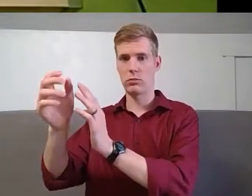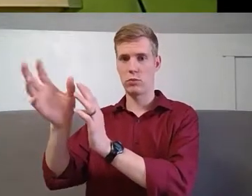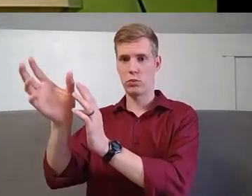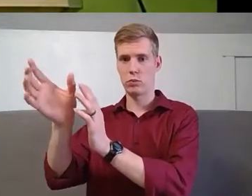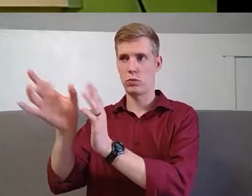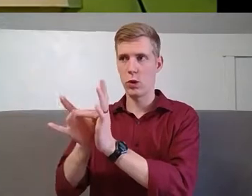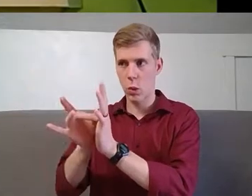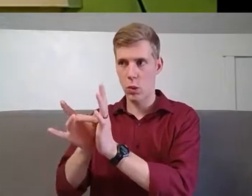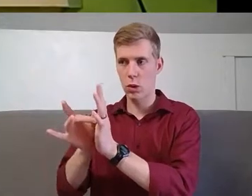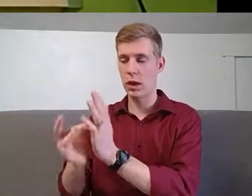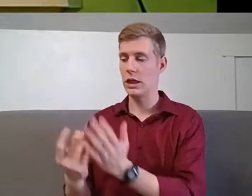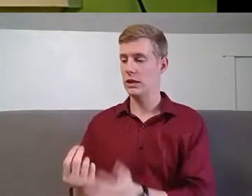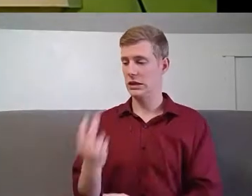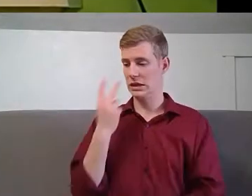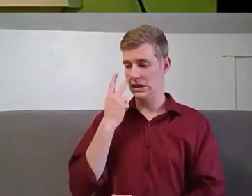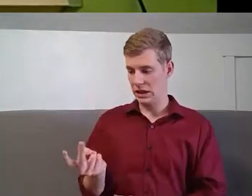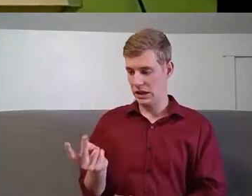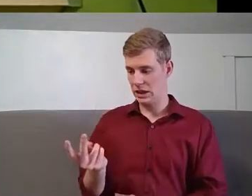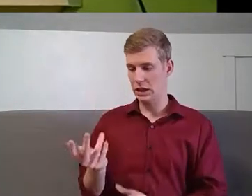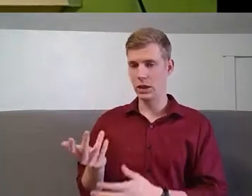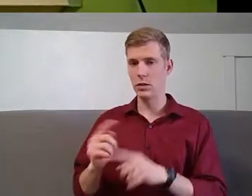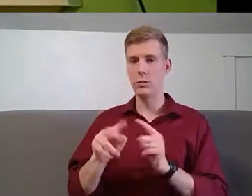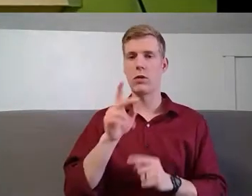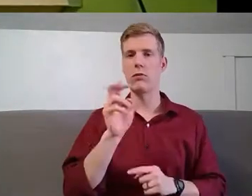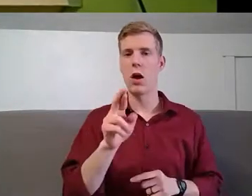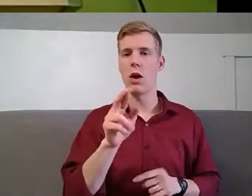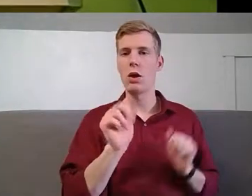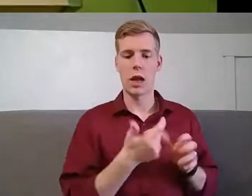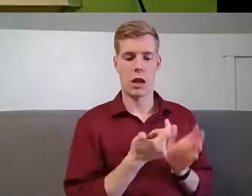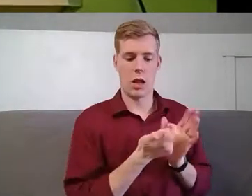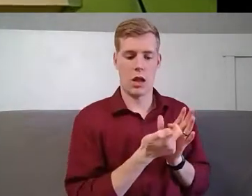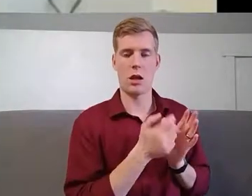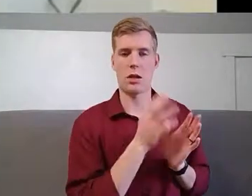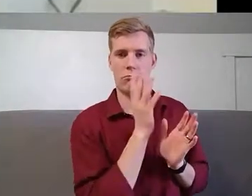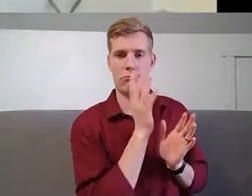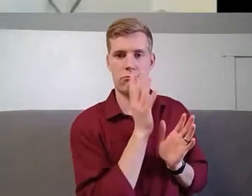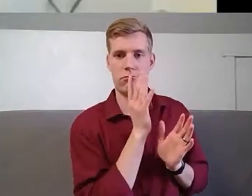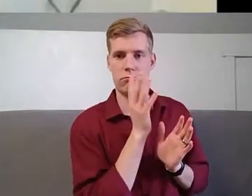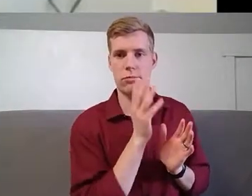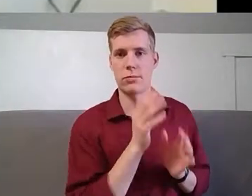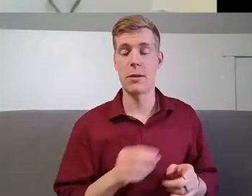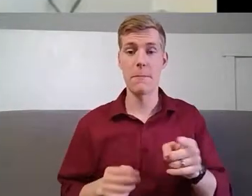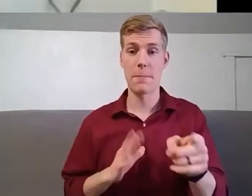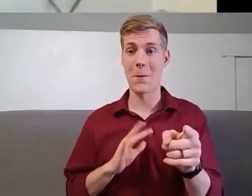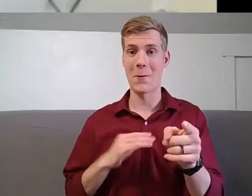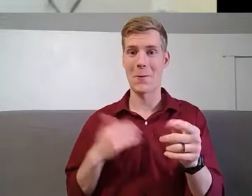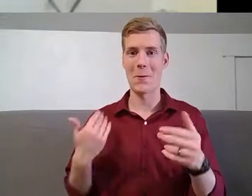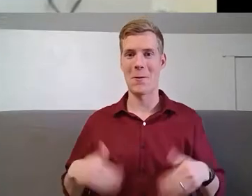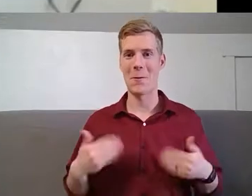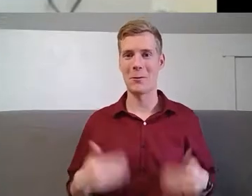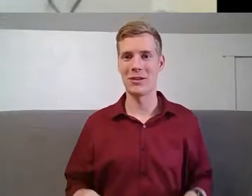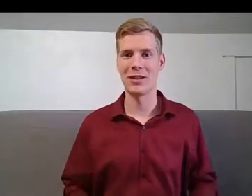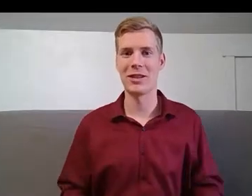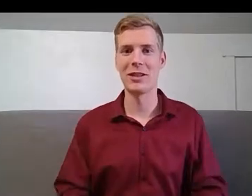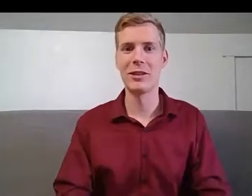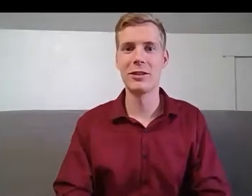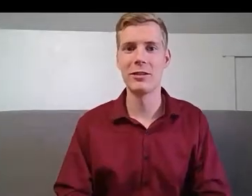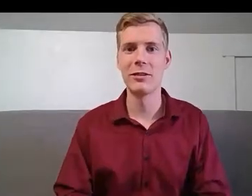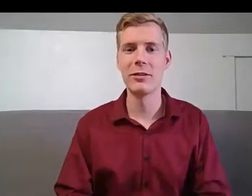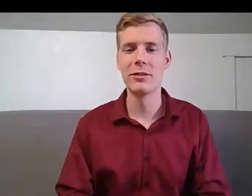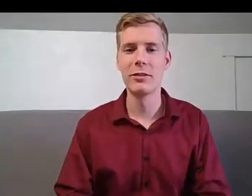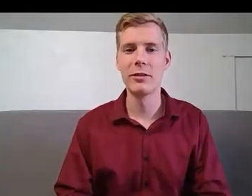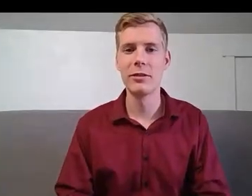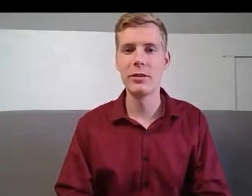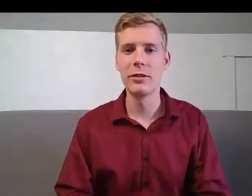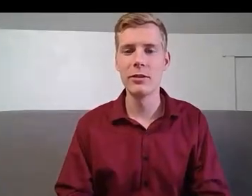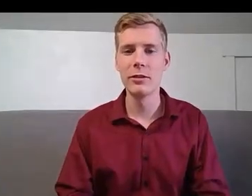and forth with people. So that's one to check out also. That is super cool. Yes,